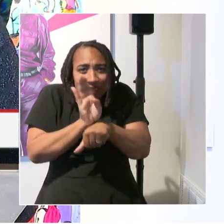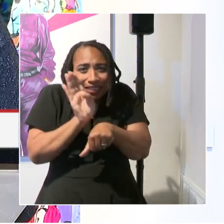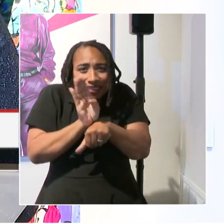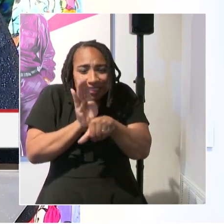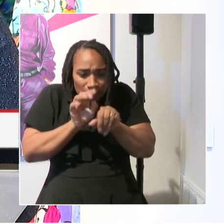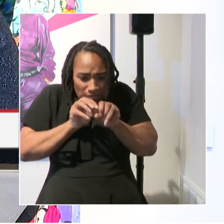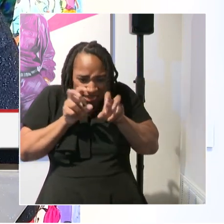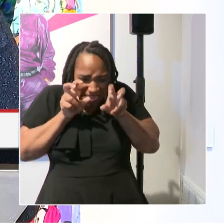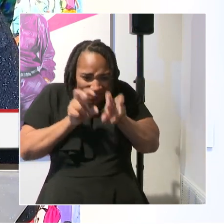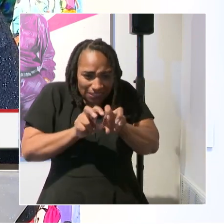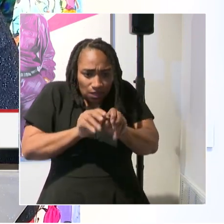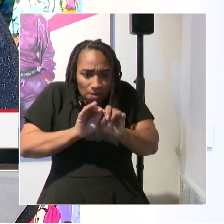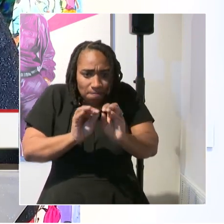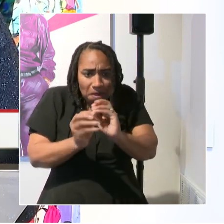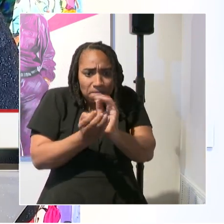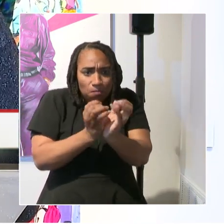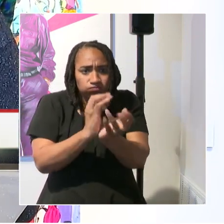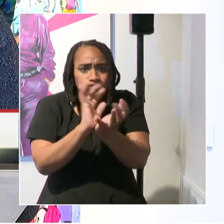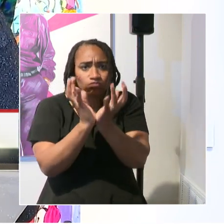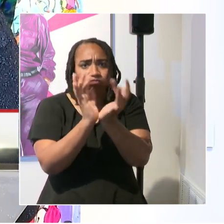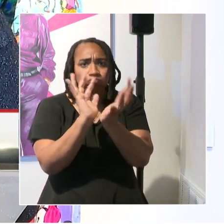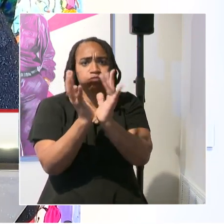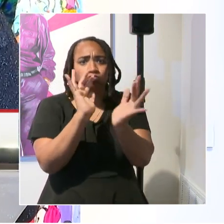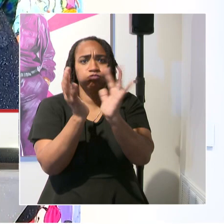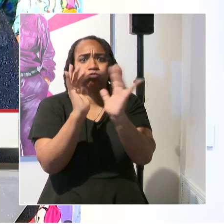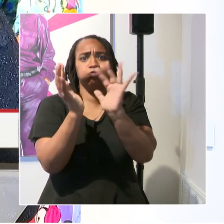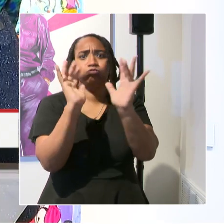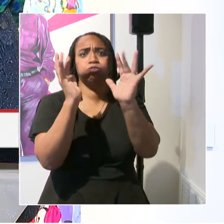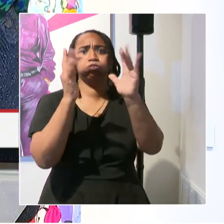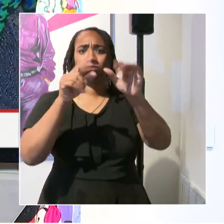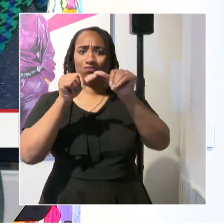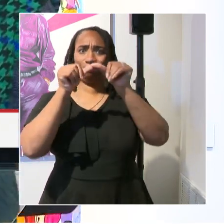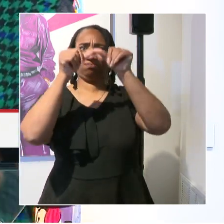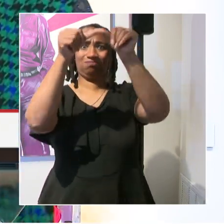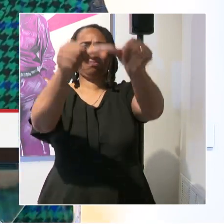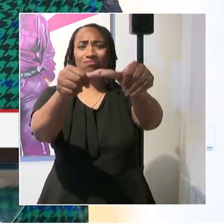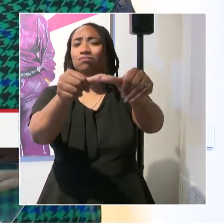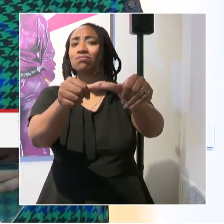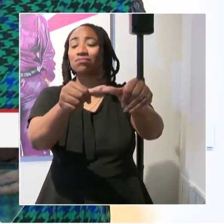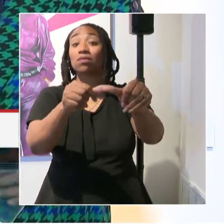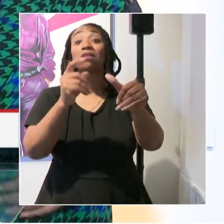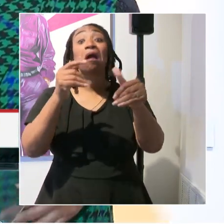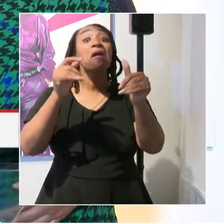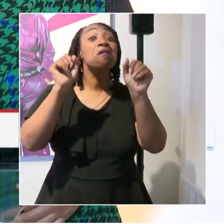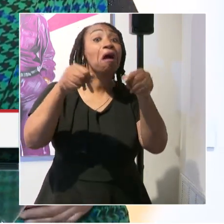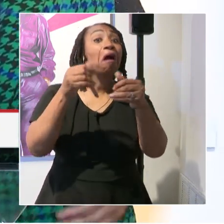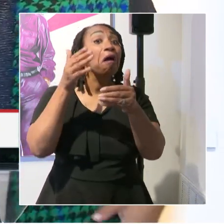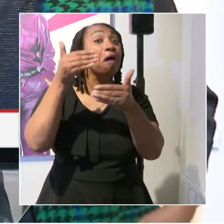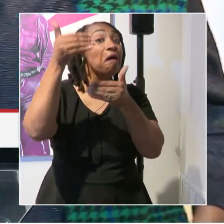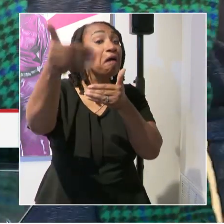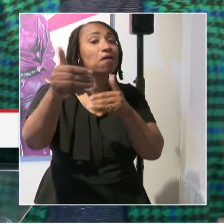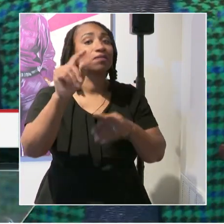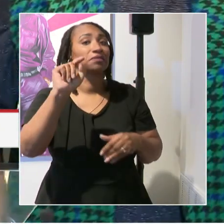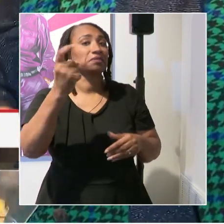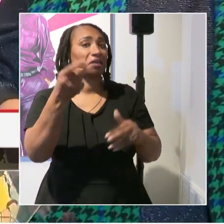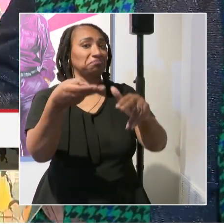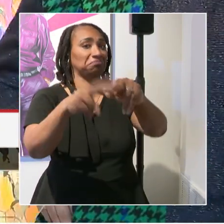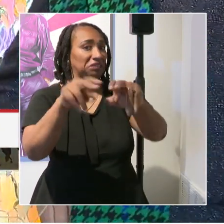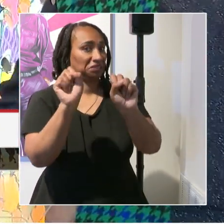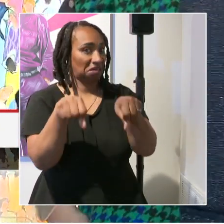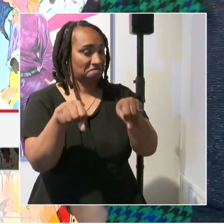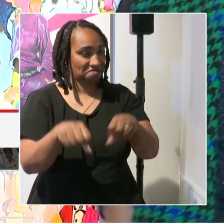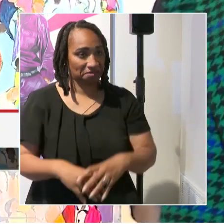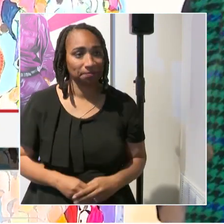don't have to ask for more in the way of taxes. And then I just have one more question for Councilmember McDuffie. I know that you guys have the ad hoc meeting